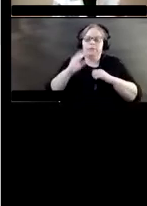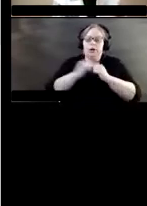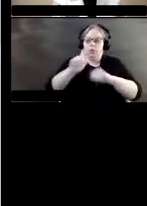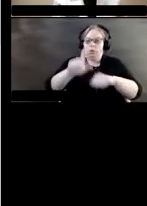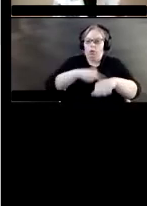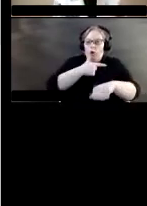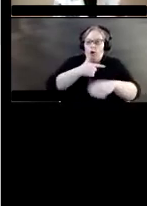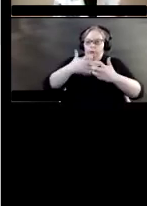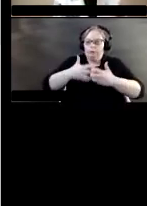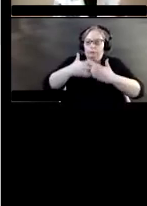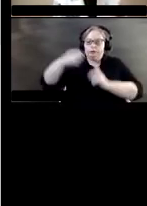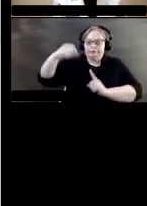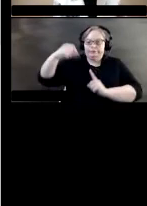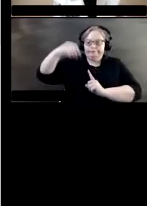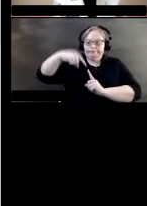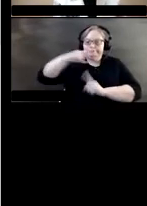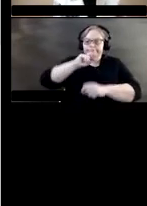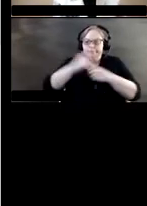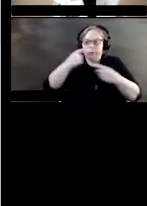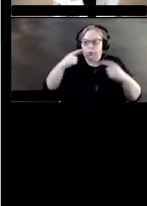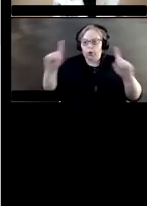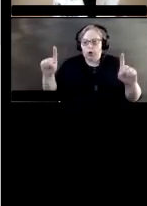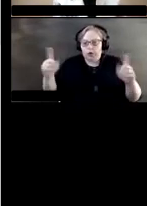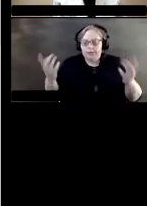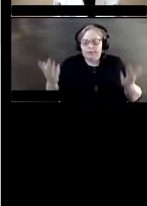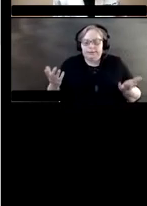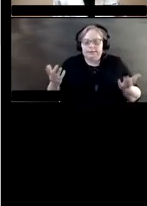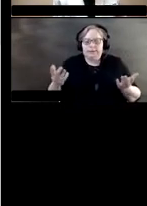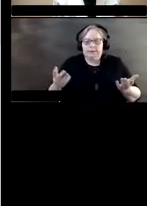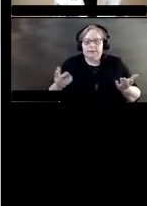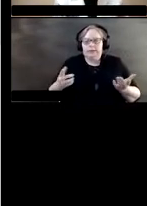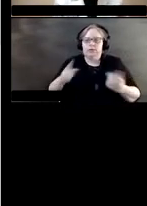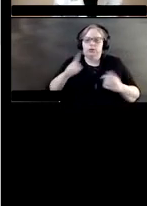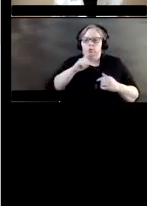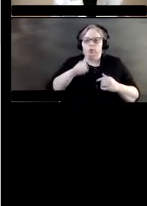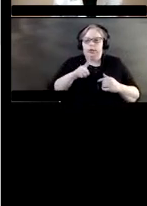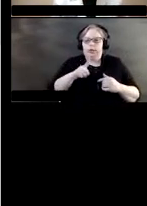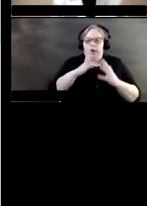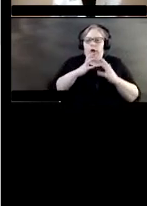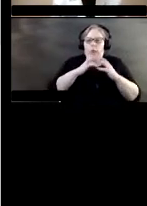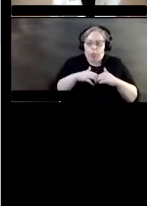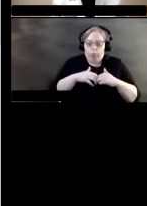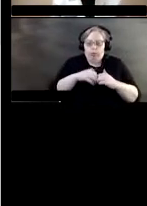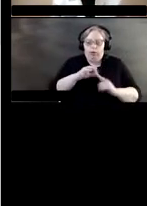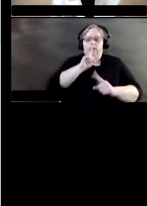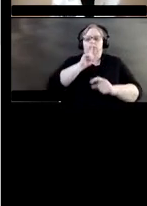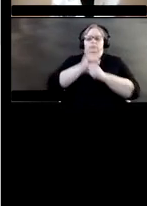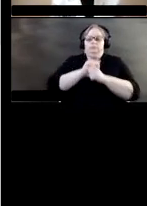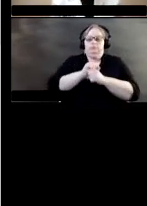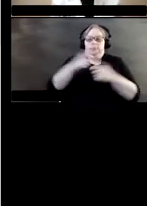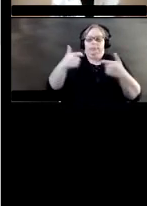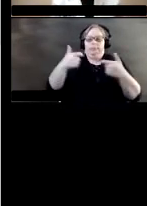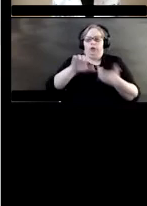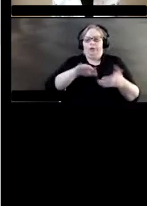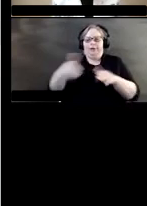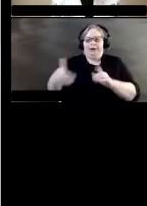stimulator works, it really doesn't kind of go kaput unless the battery dies. It's really just a